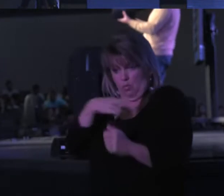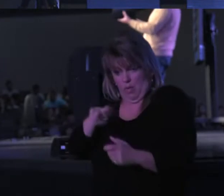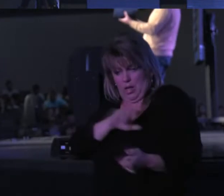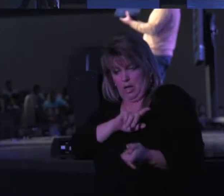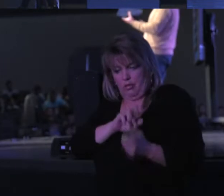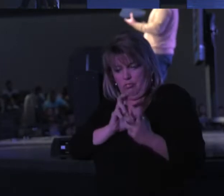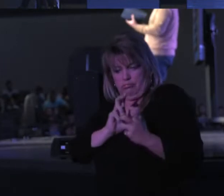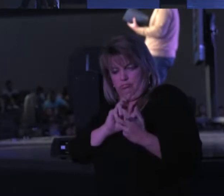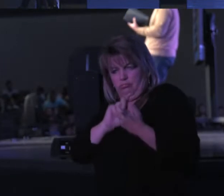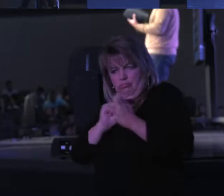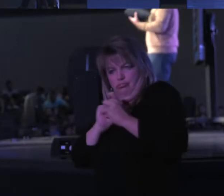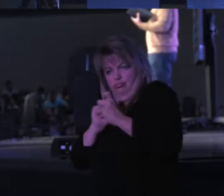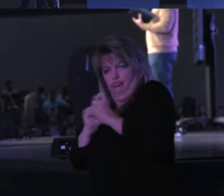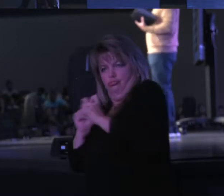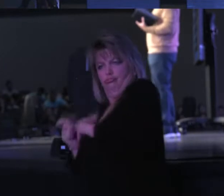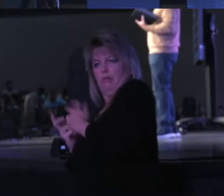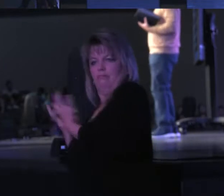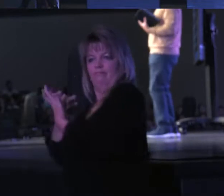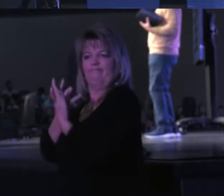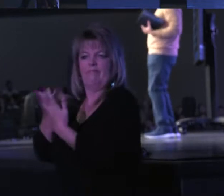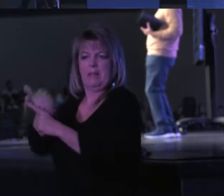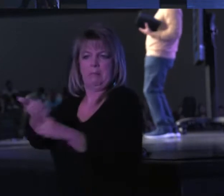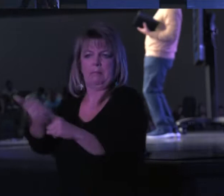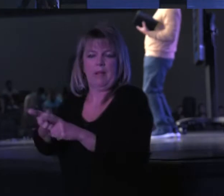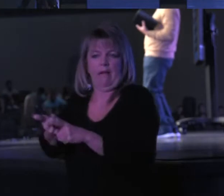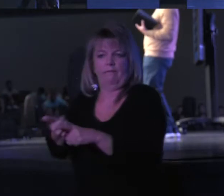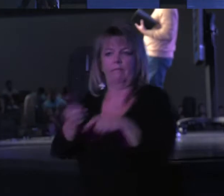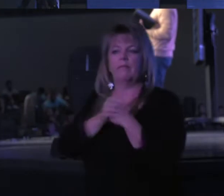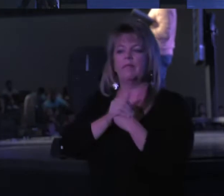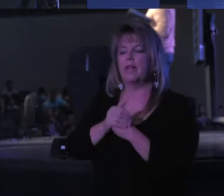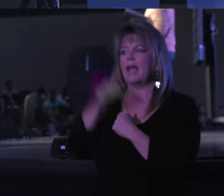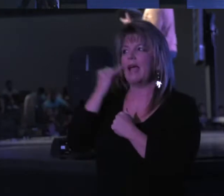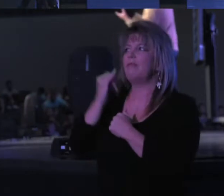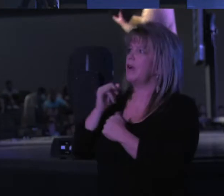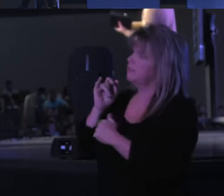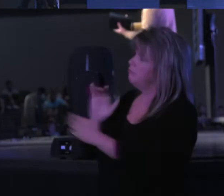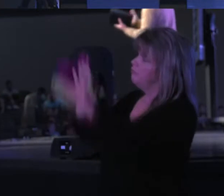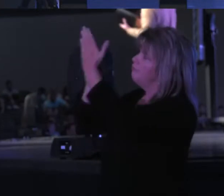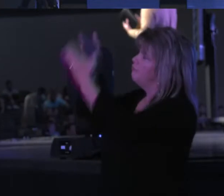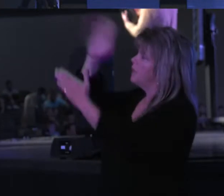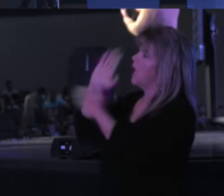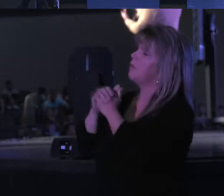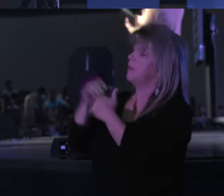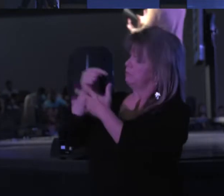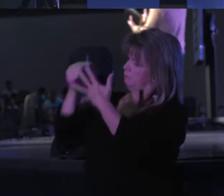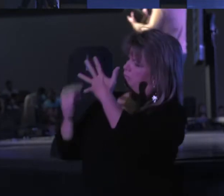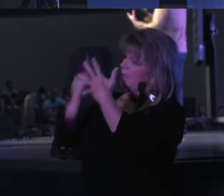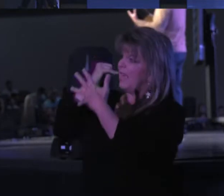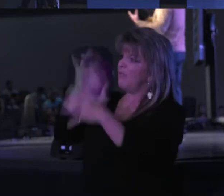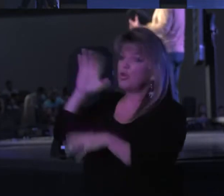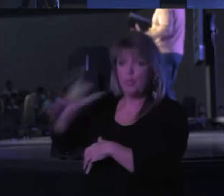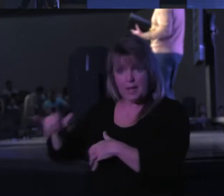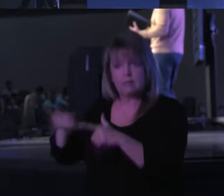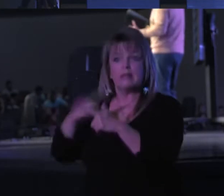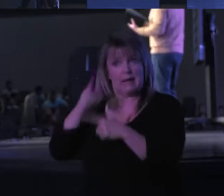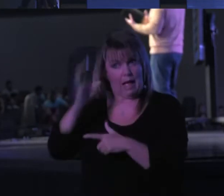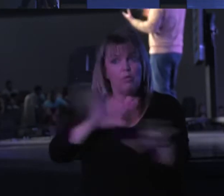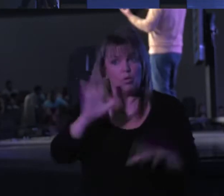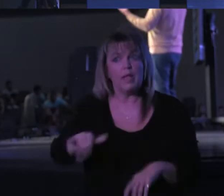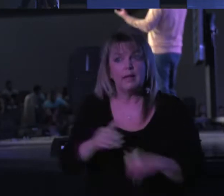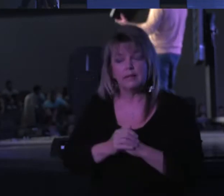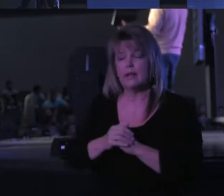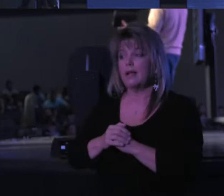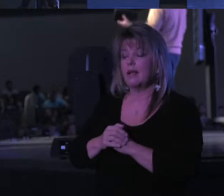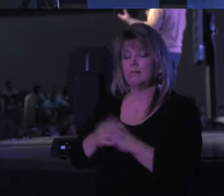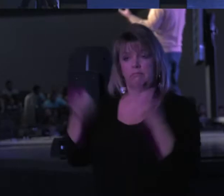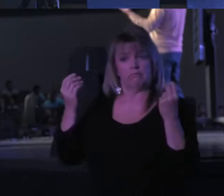into something that was self-serving. If they could come to God with conditions, God, if you'll do this, then I'll do this. Then